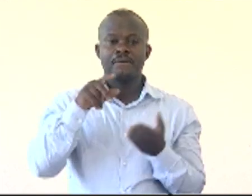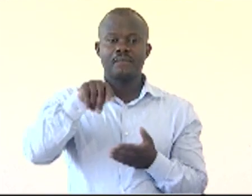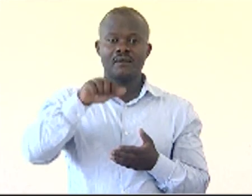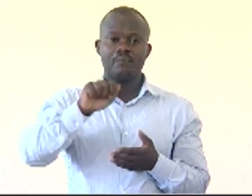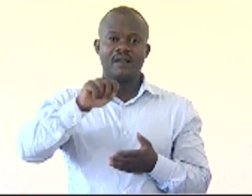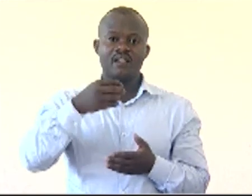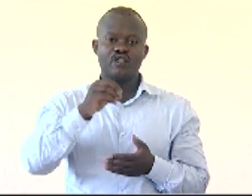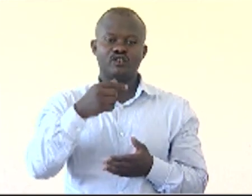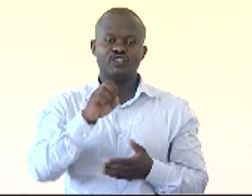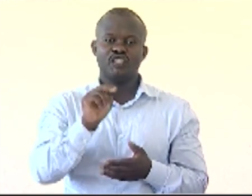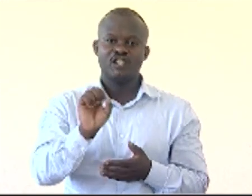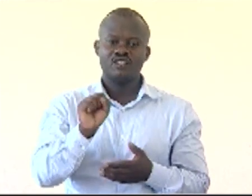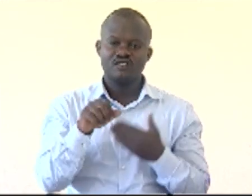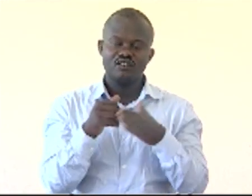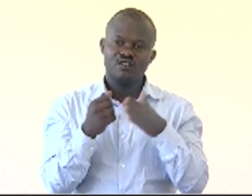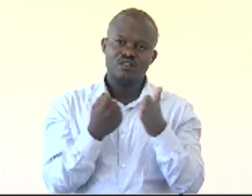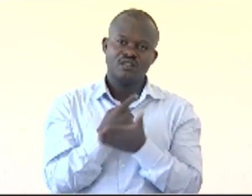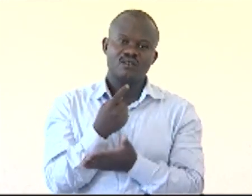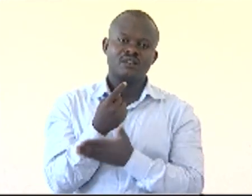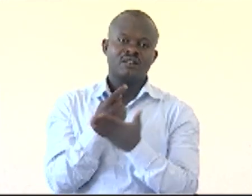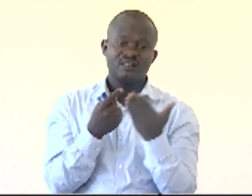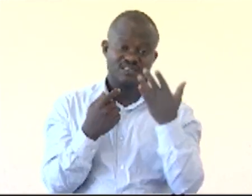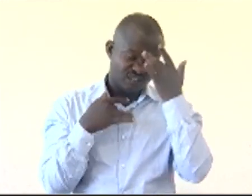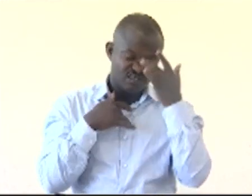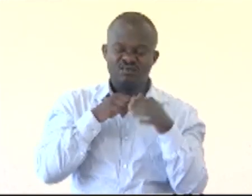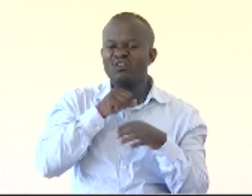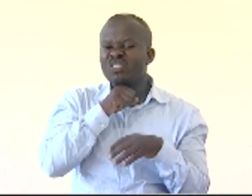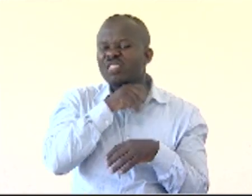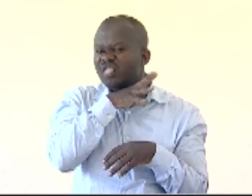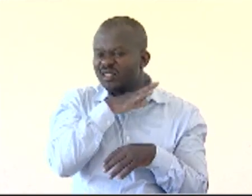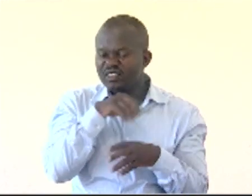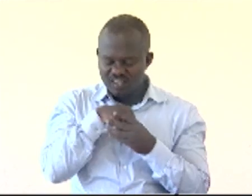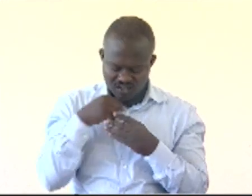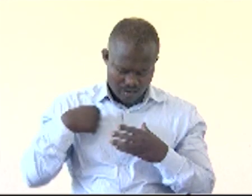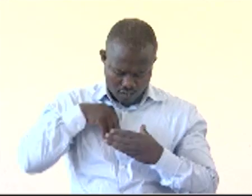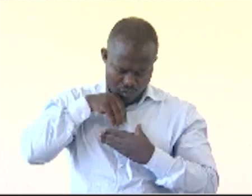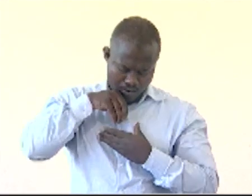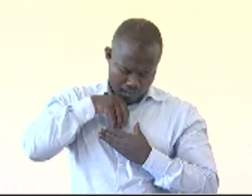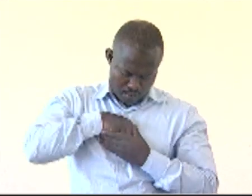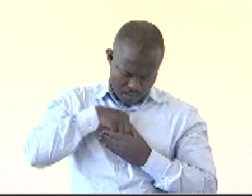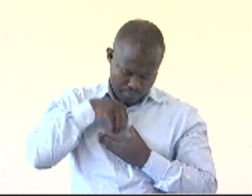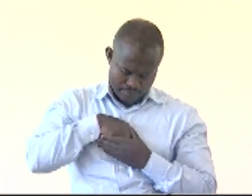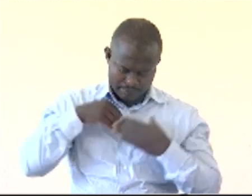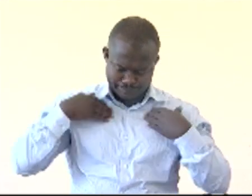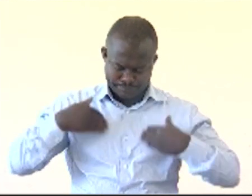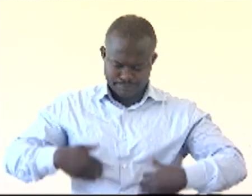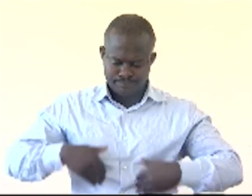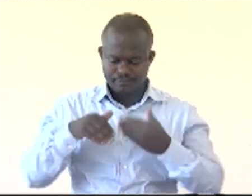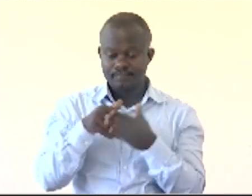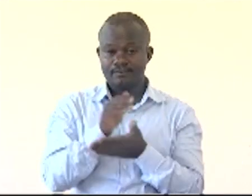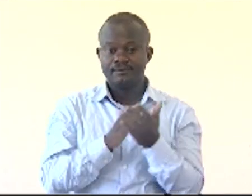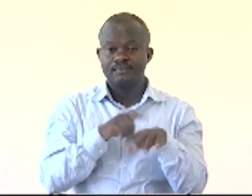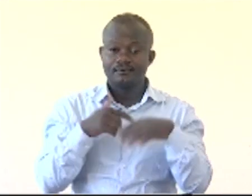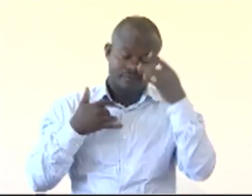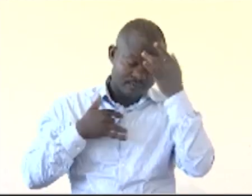pathogens cause toxicity in our body. When a person has an infectious